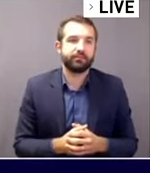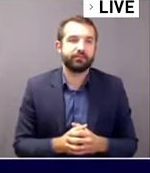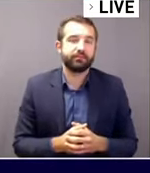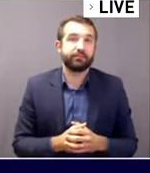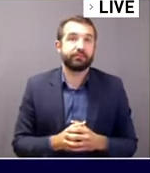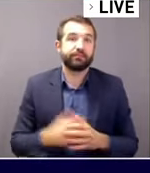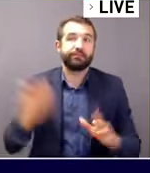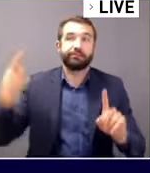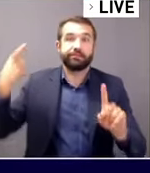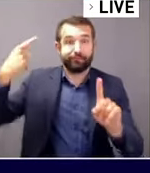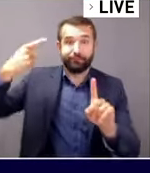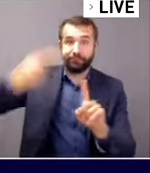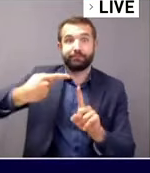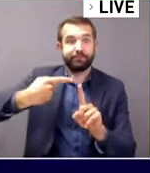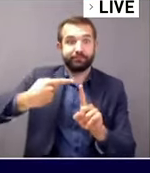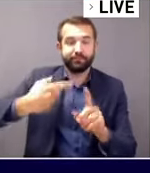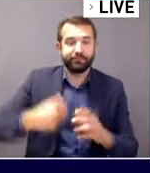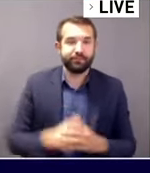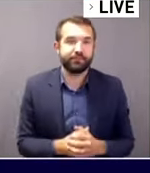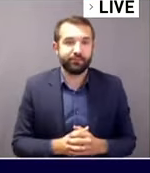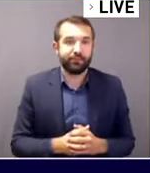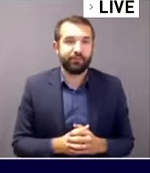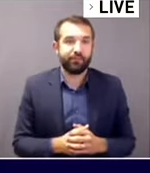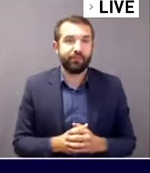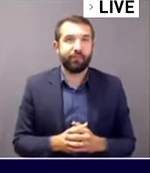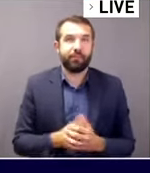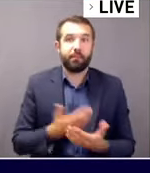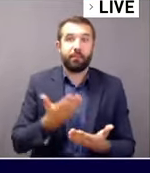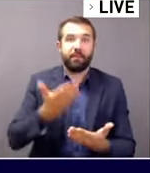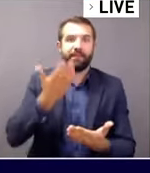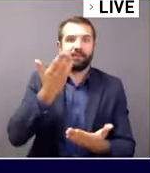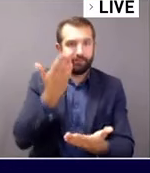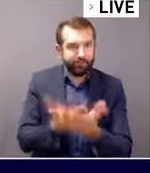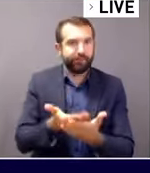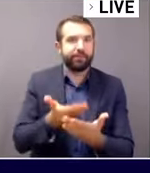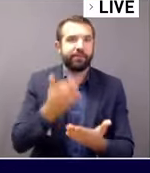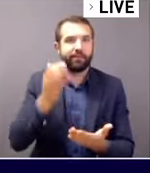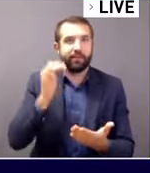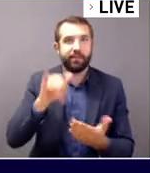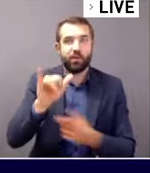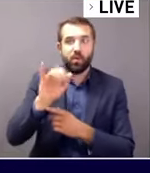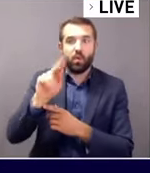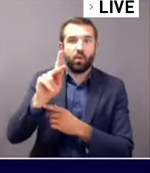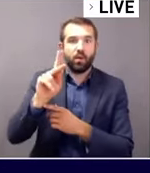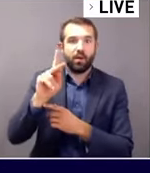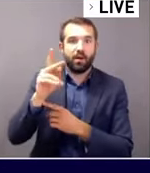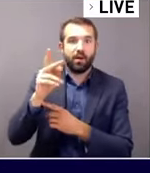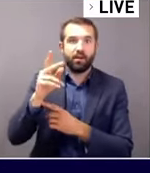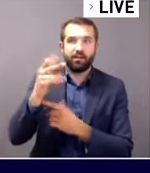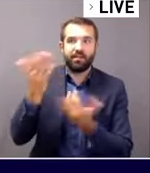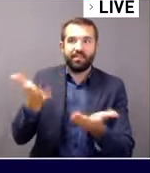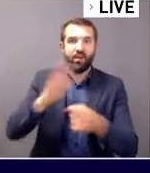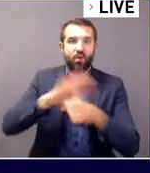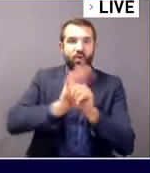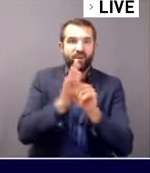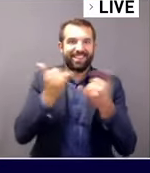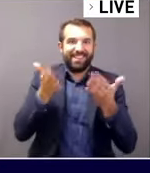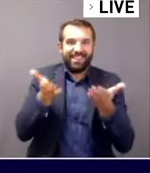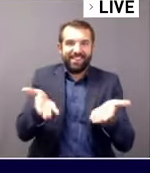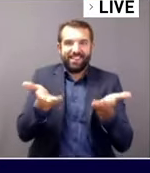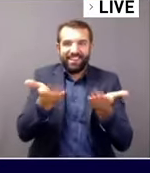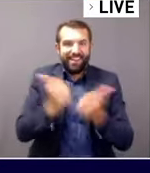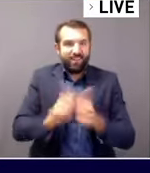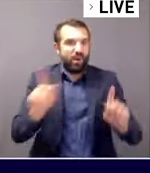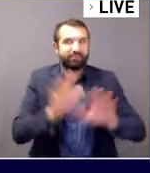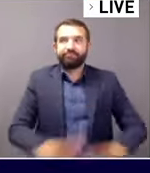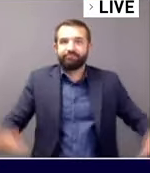All of this means that there is now strong evidence that the virus is with us, and in certain parts of the state,